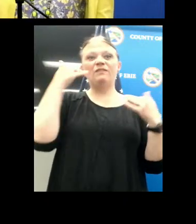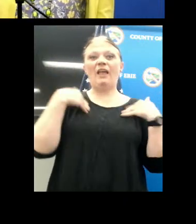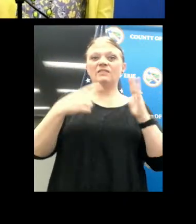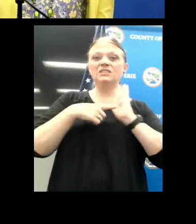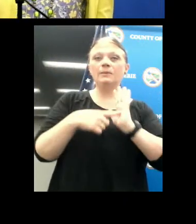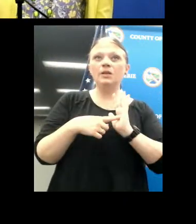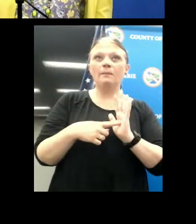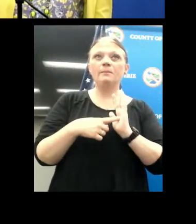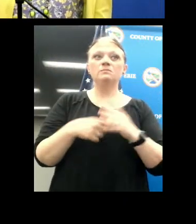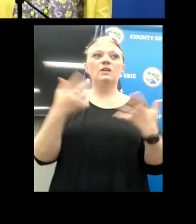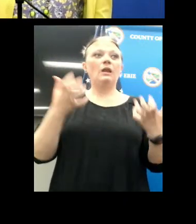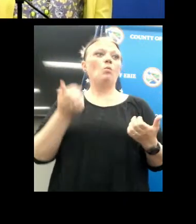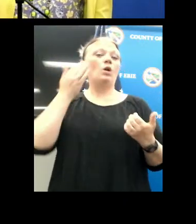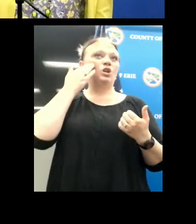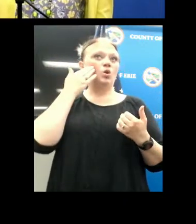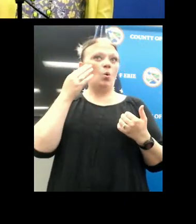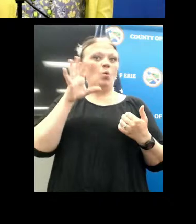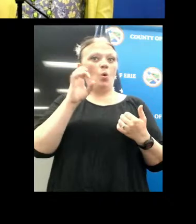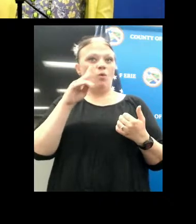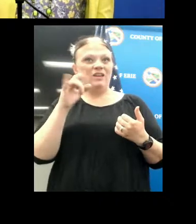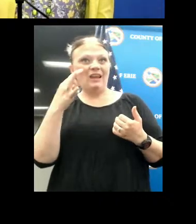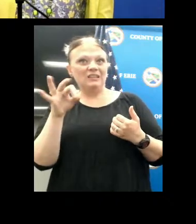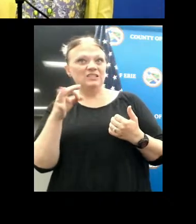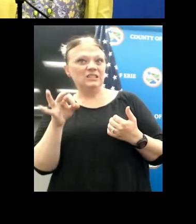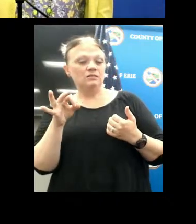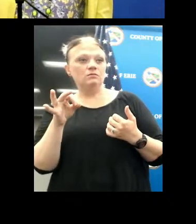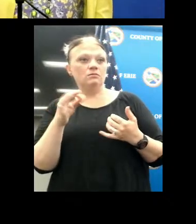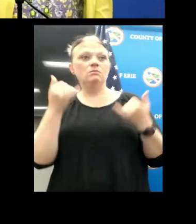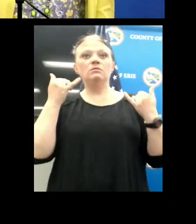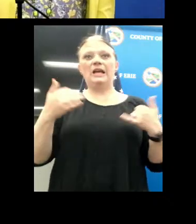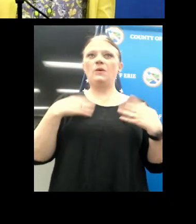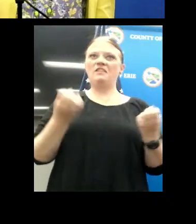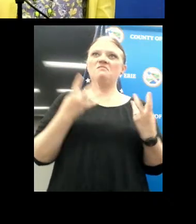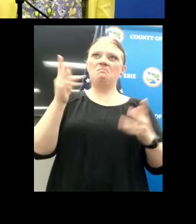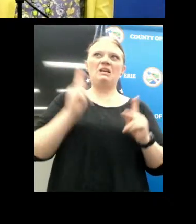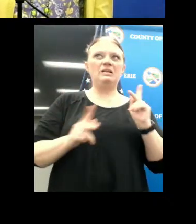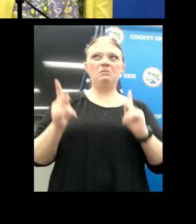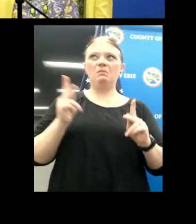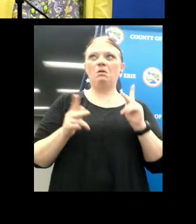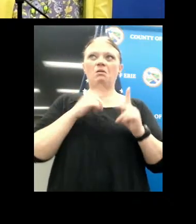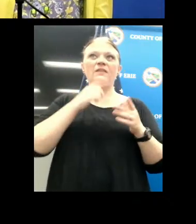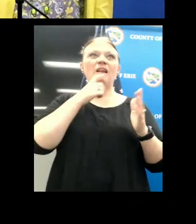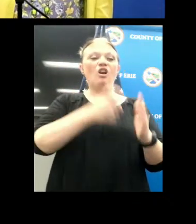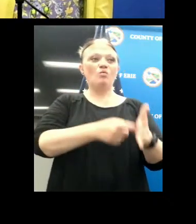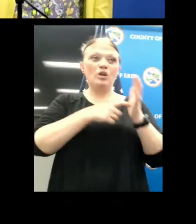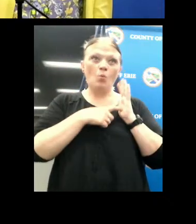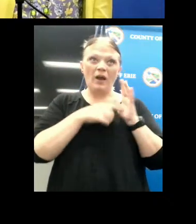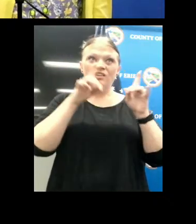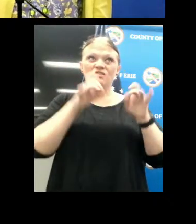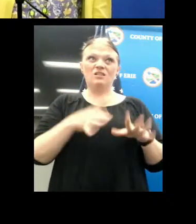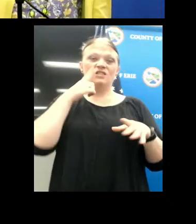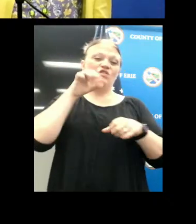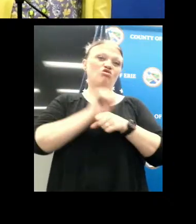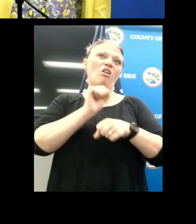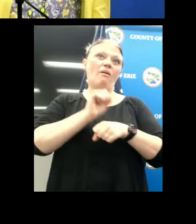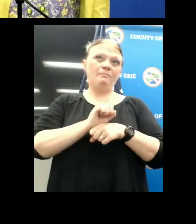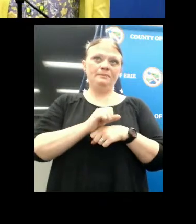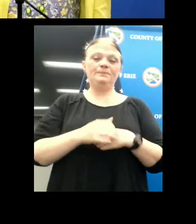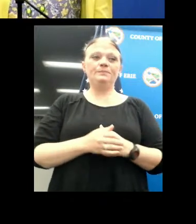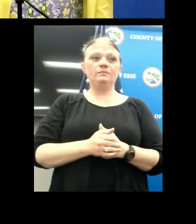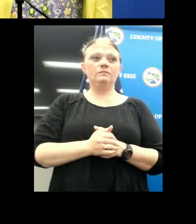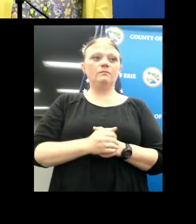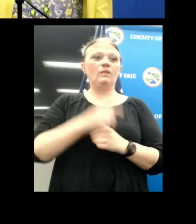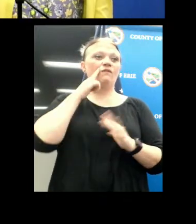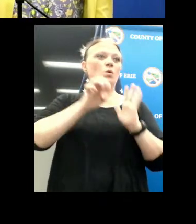have symptoms and they want to know it's from COVID-19. And now we have many people who are required to get tested for their job. So,